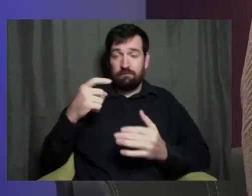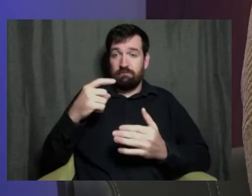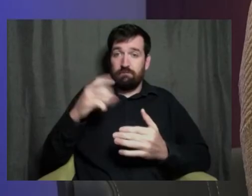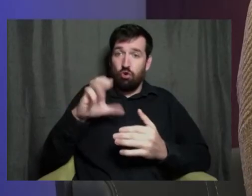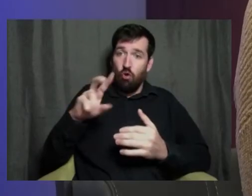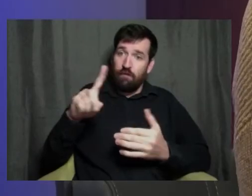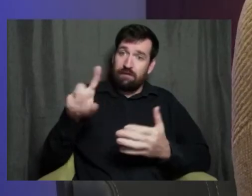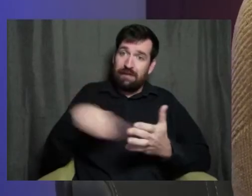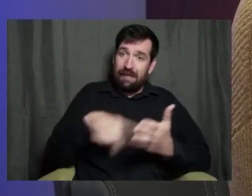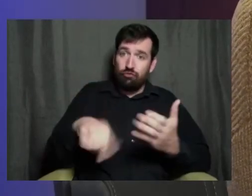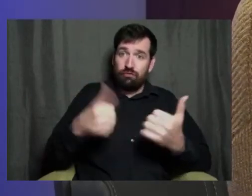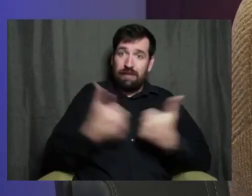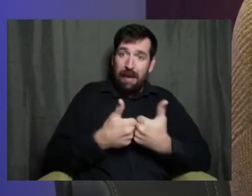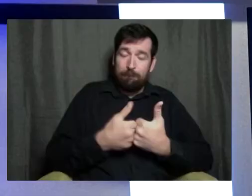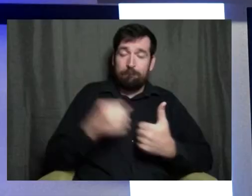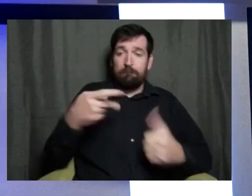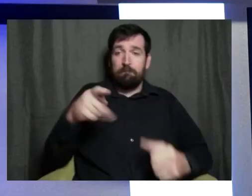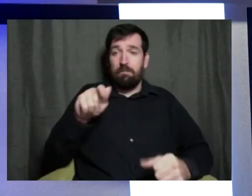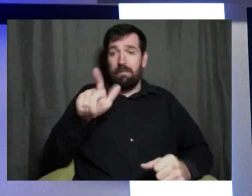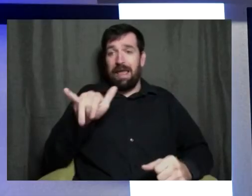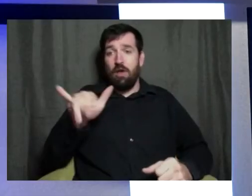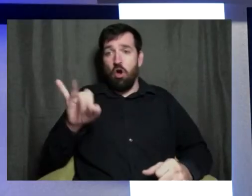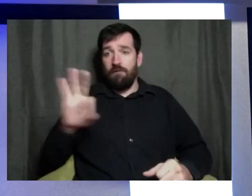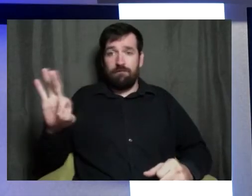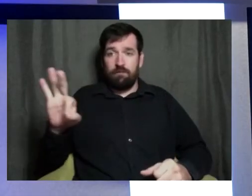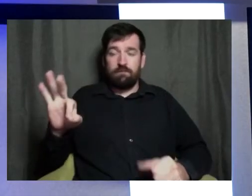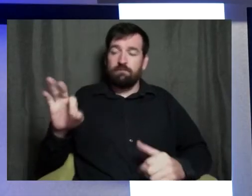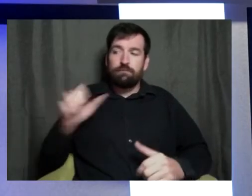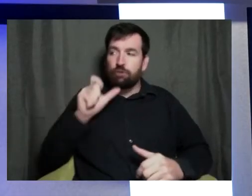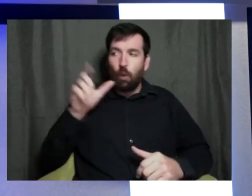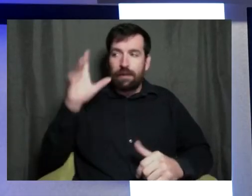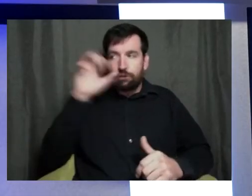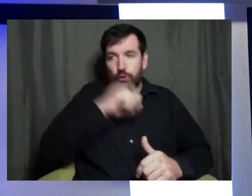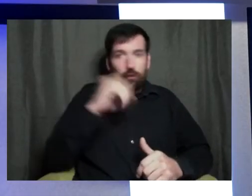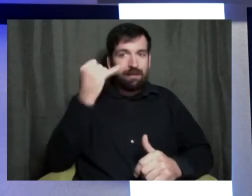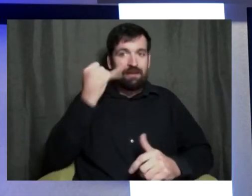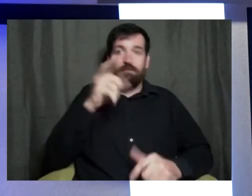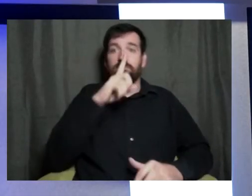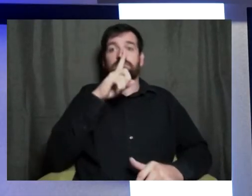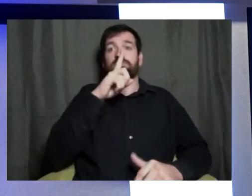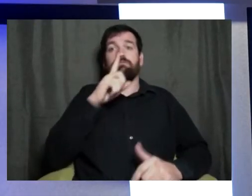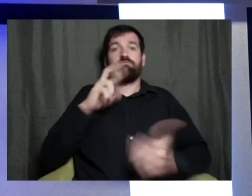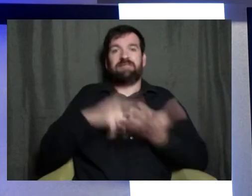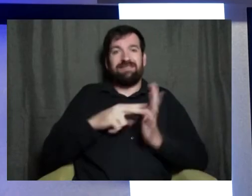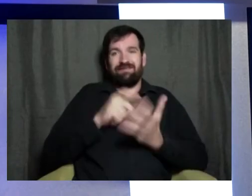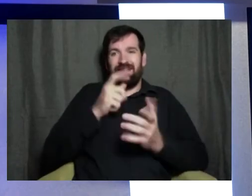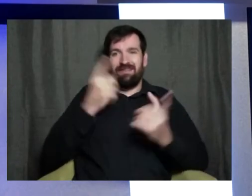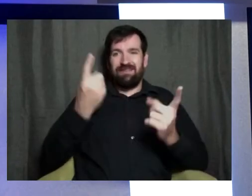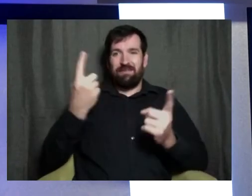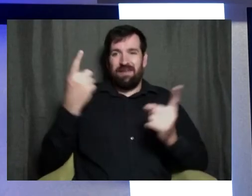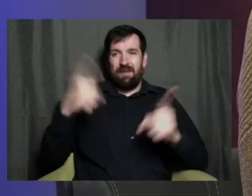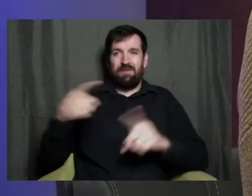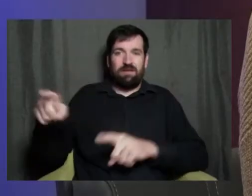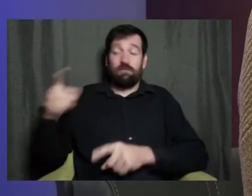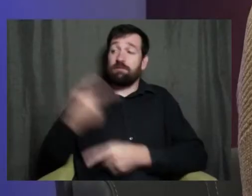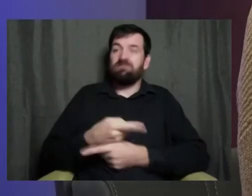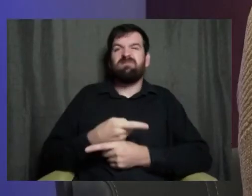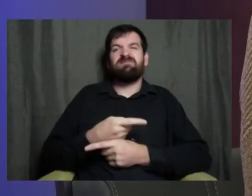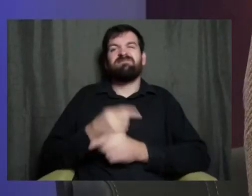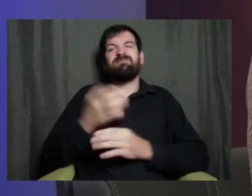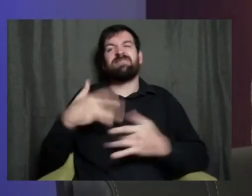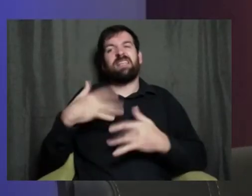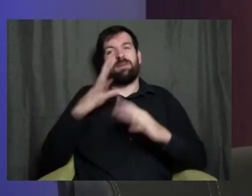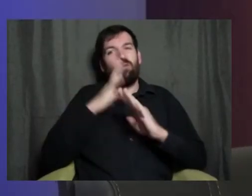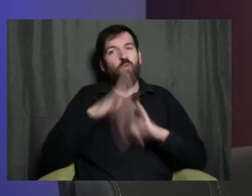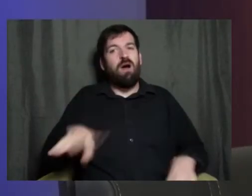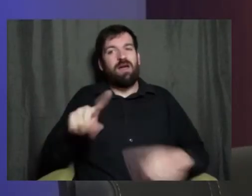playoff, those kids are stressed. And don't assume that if they're not saying something to you, that there's not something going on in that little brain of theirs, right? They're quiet creatures as they get older. So make sure